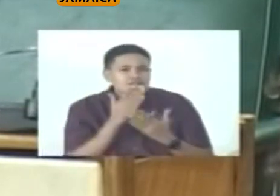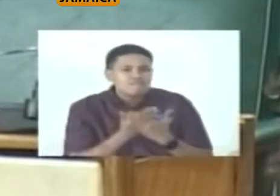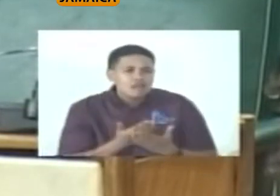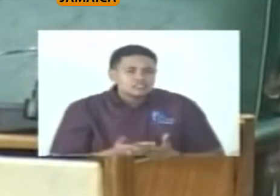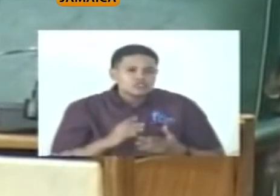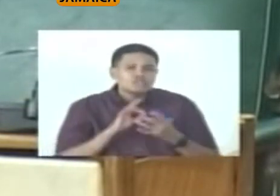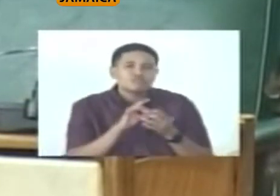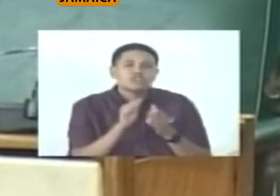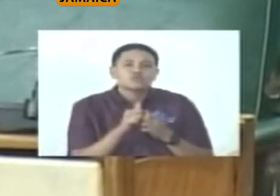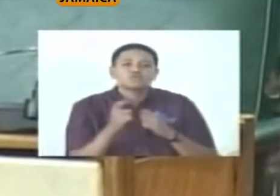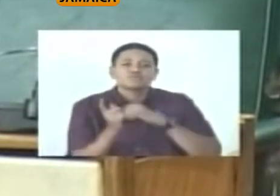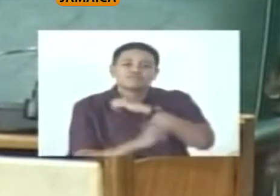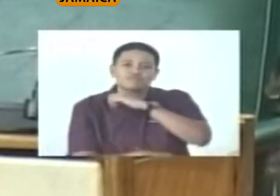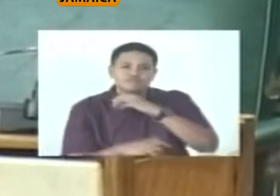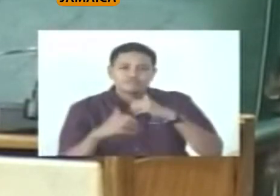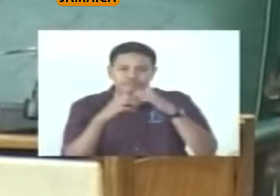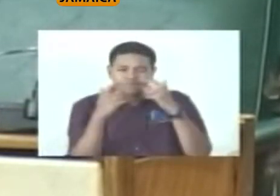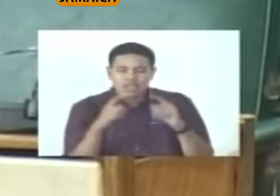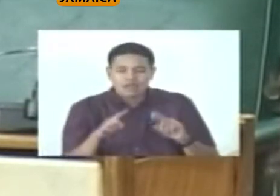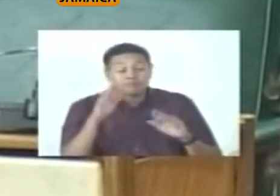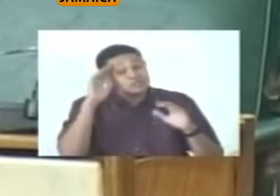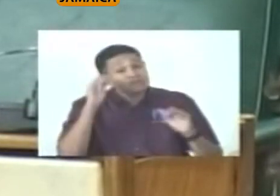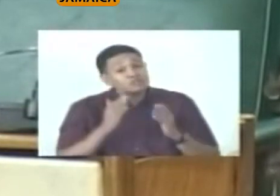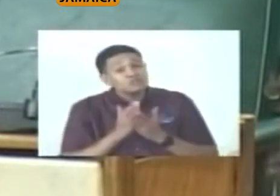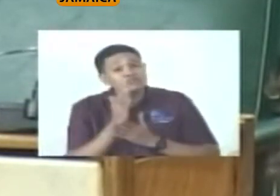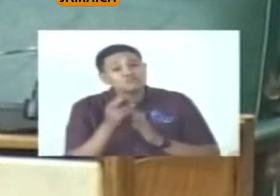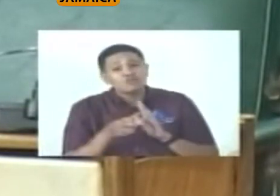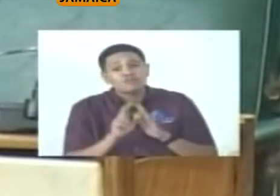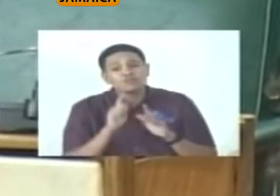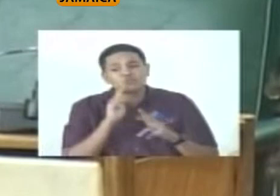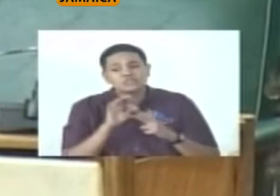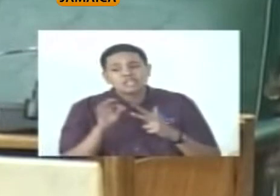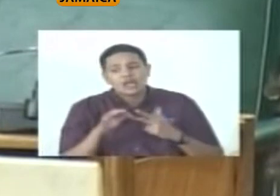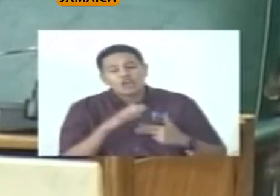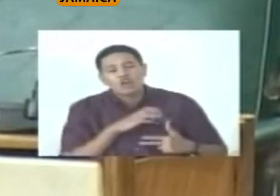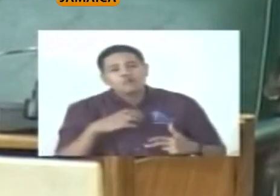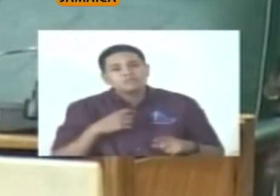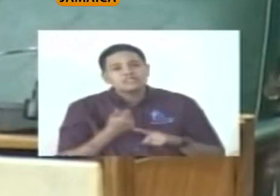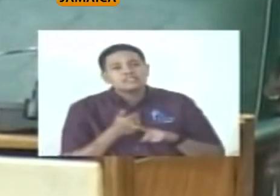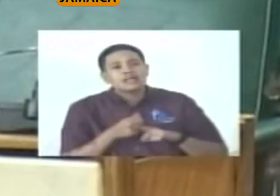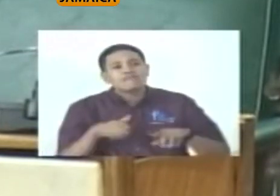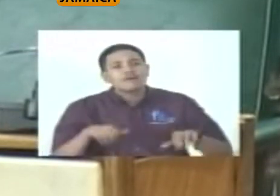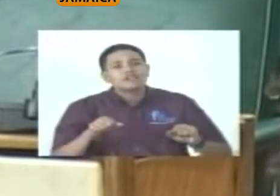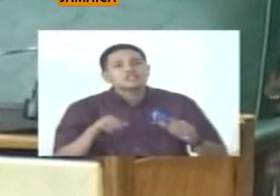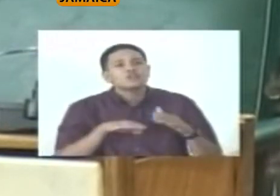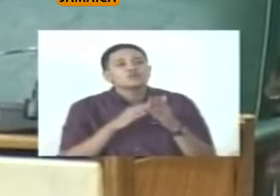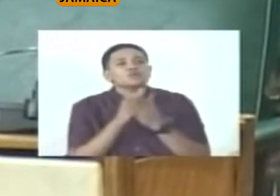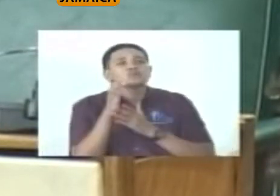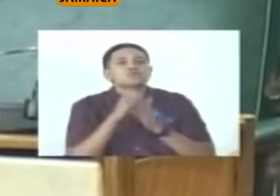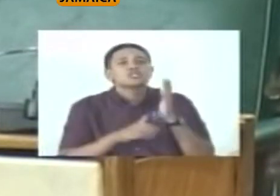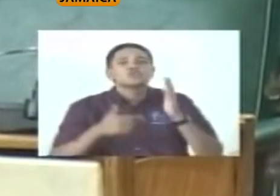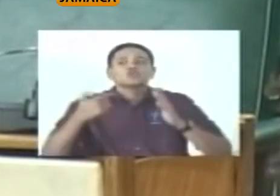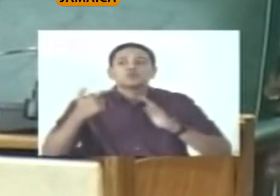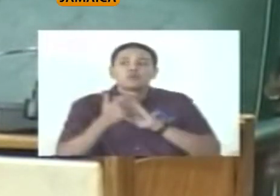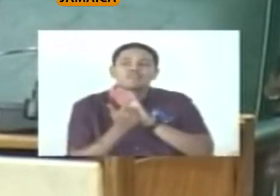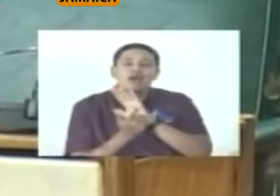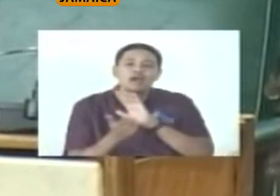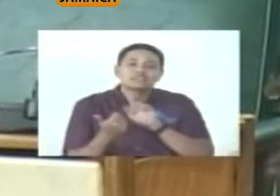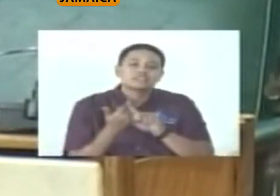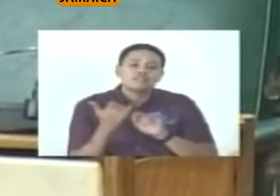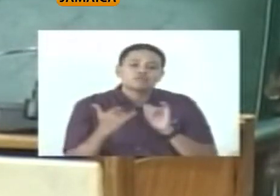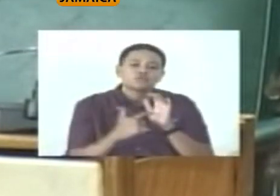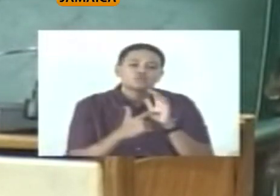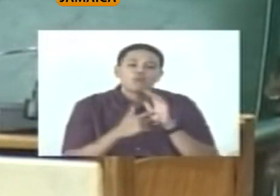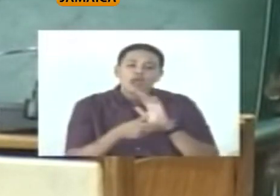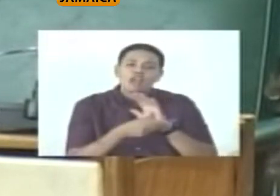sentencing. Mr. President, the review by the Joint Select Committee was undertaken pursuant to Section 21 of the Act, which requires a